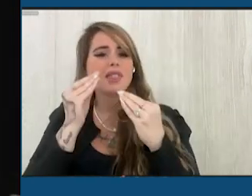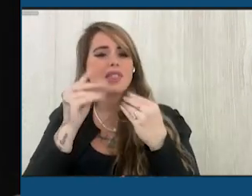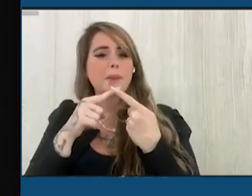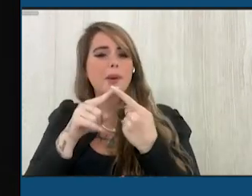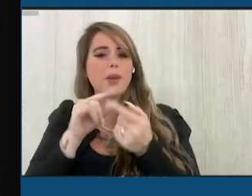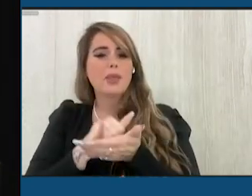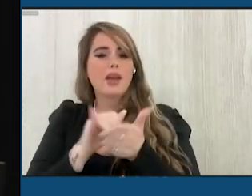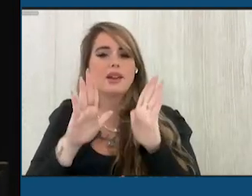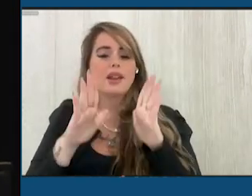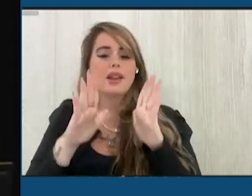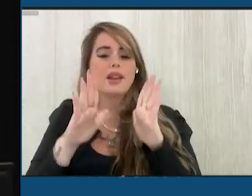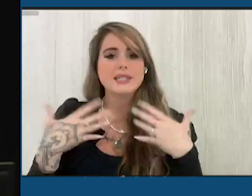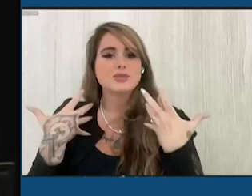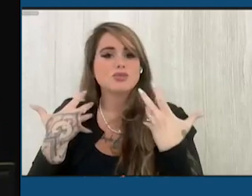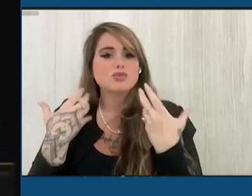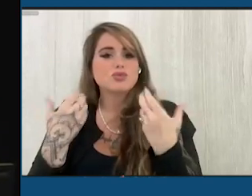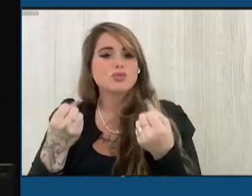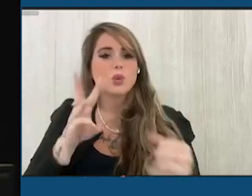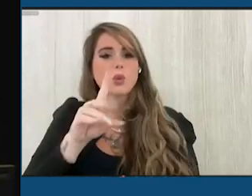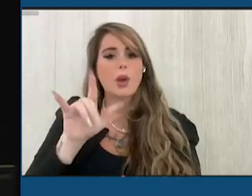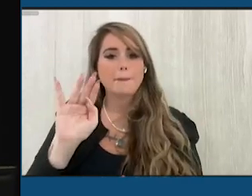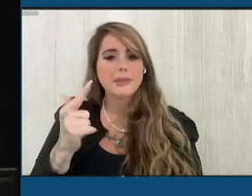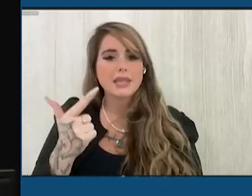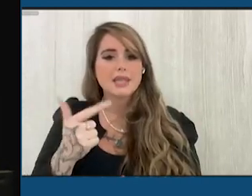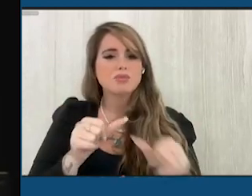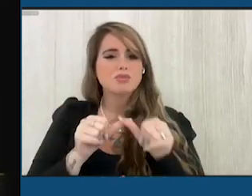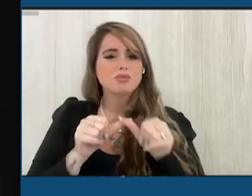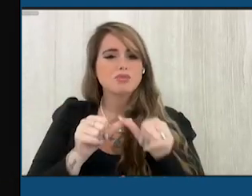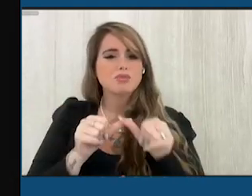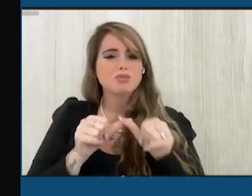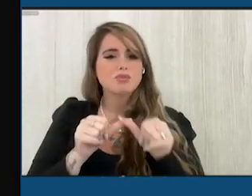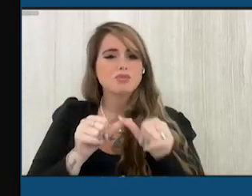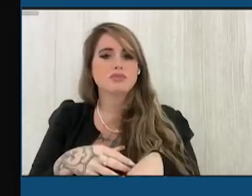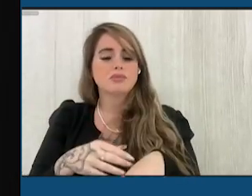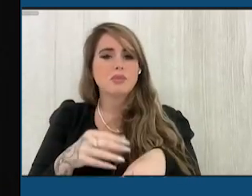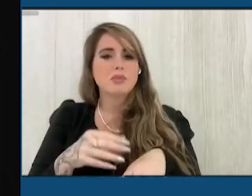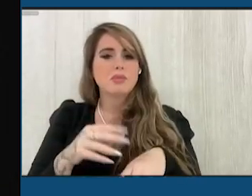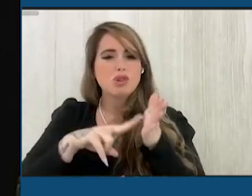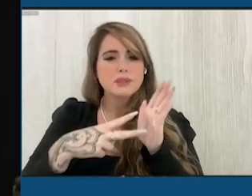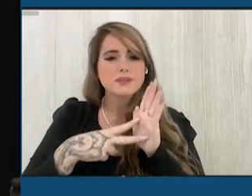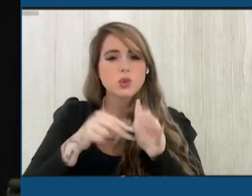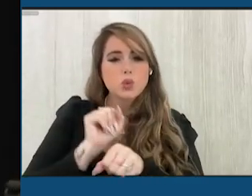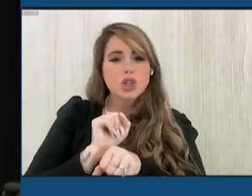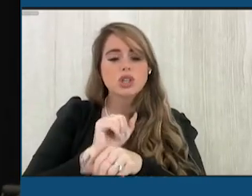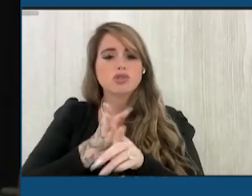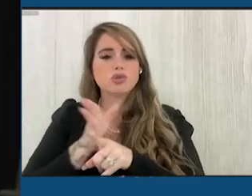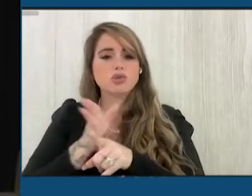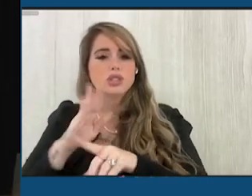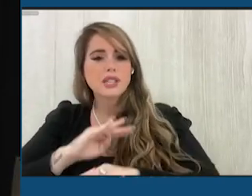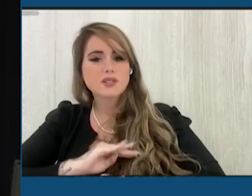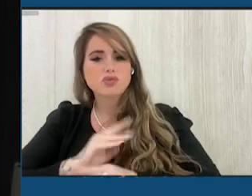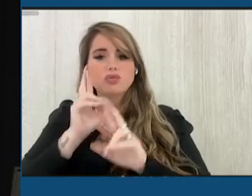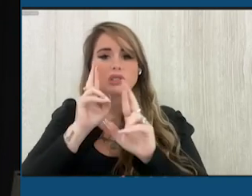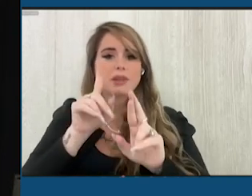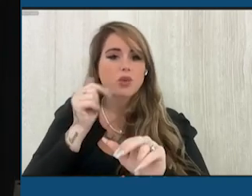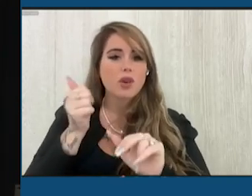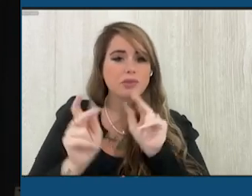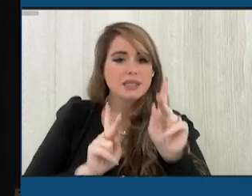well-being, persistence and resilience, purposeful work and career satisfaction, kindness, compassion, and respect for others, meaningful and